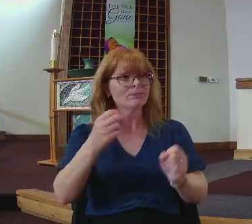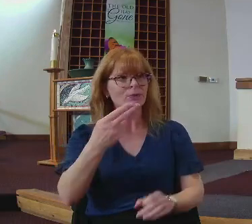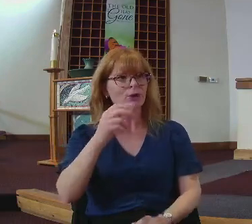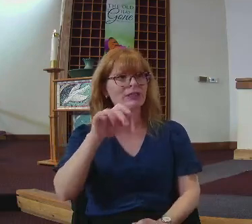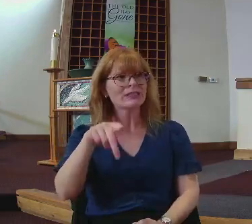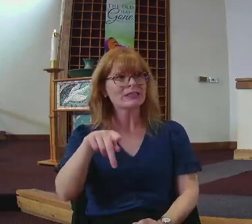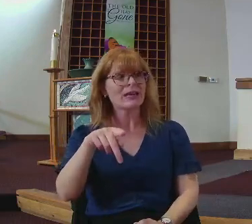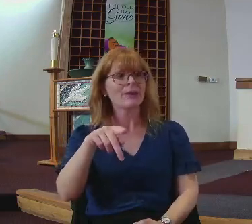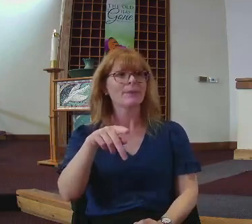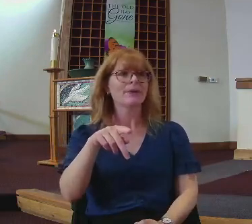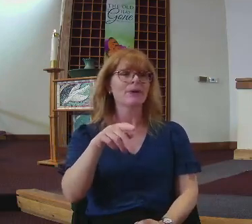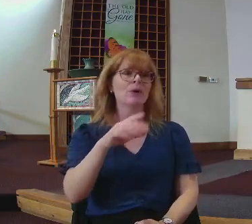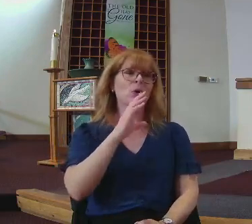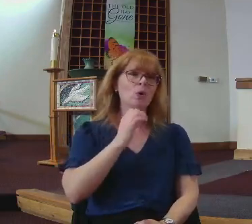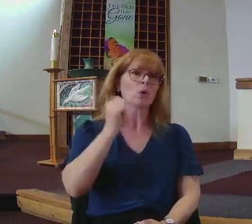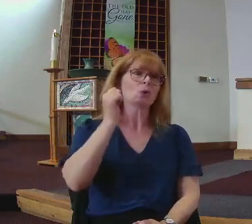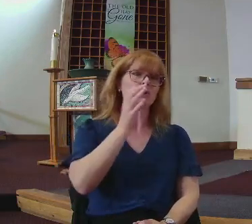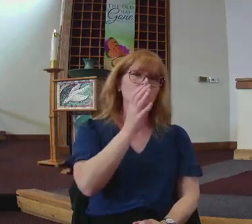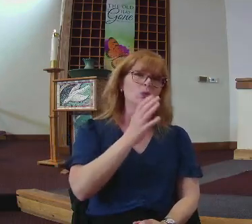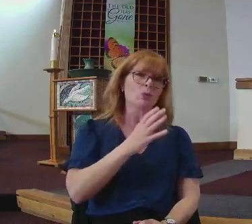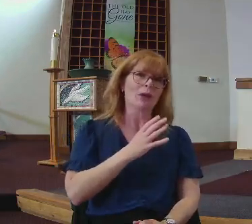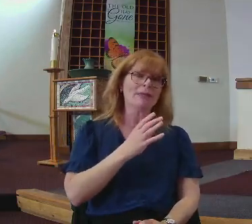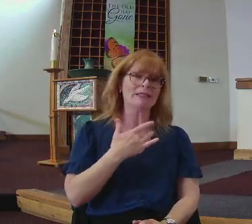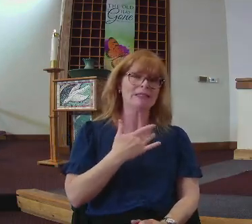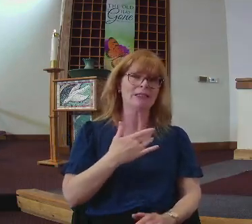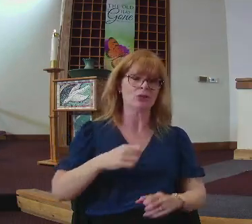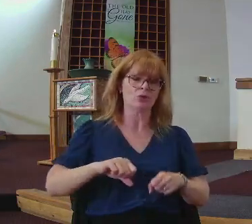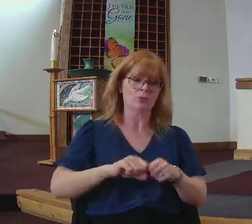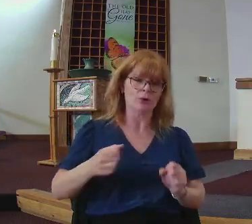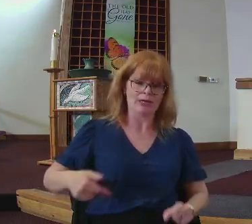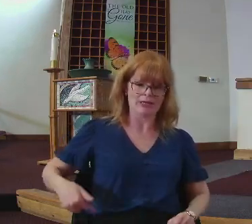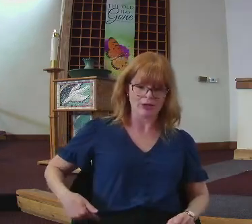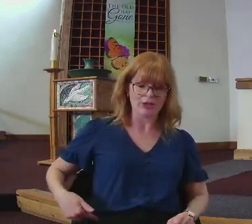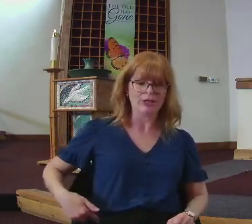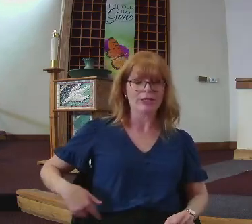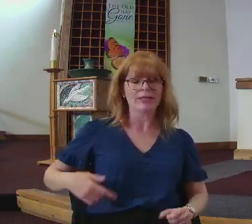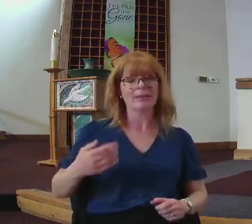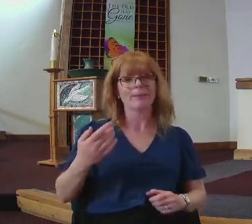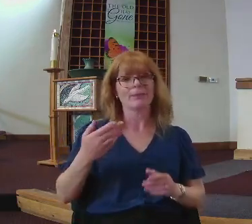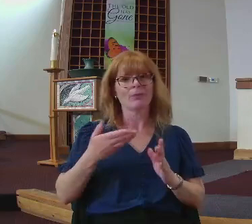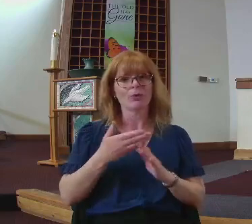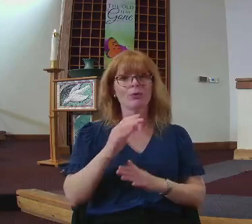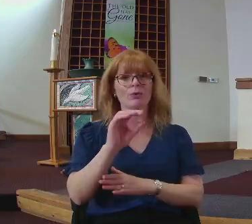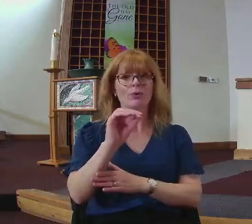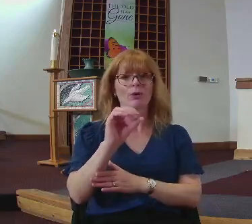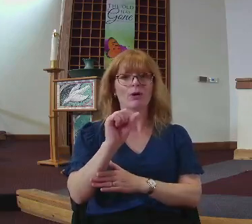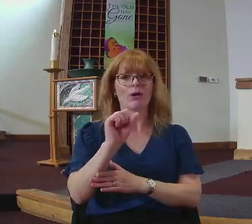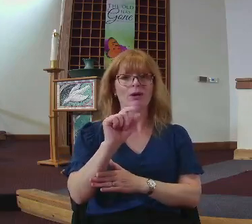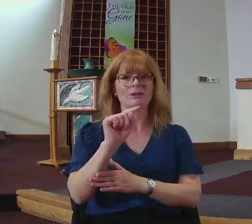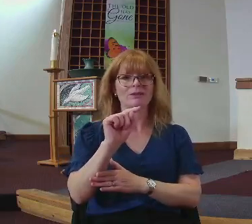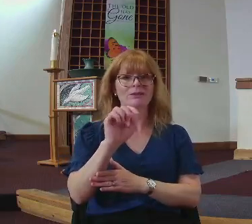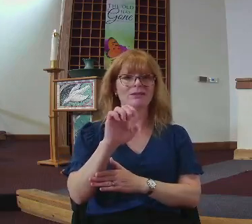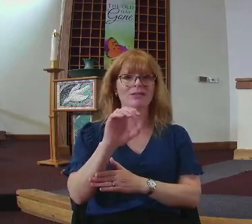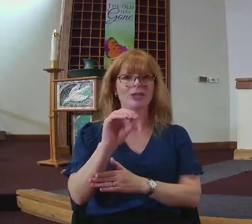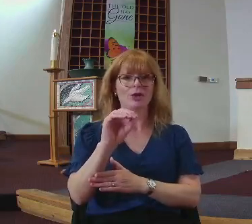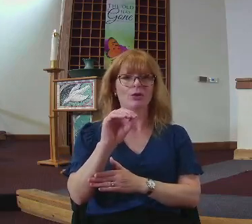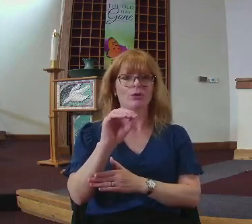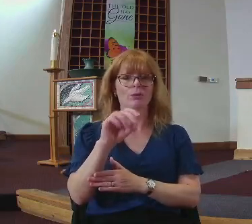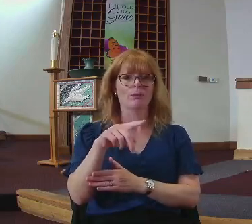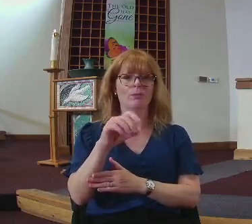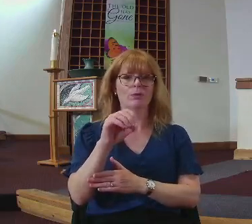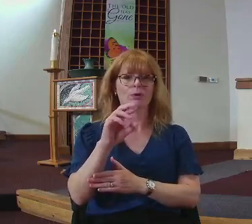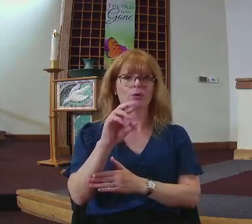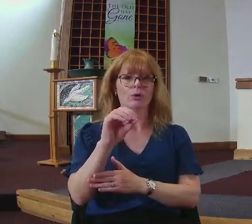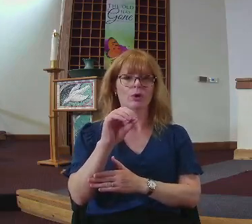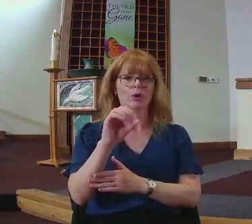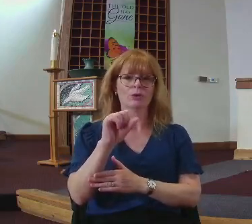to osteoporosis. I have learned older men tend to break their hips when they have an underlying health condition that has made them weaker. And he broke his hip,